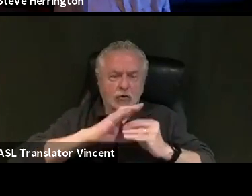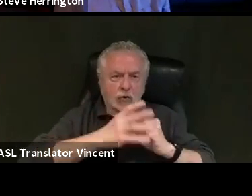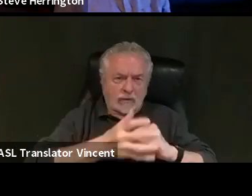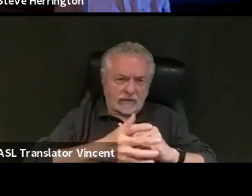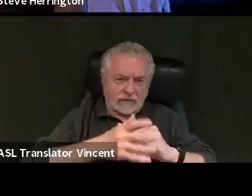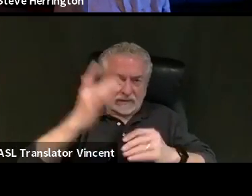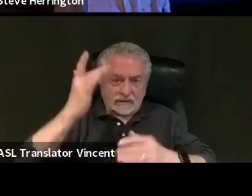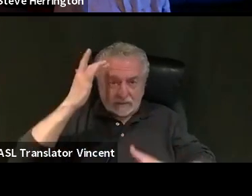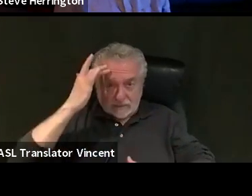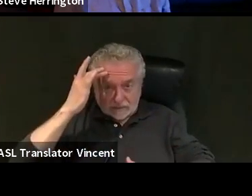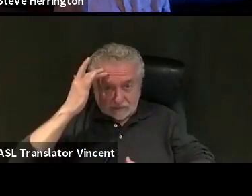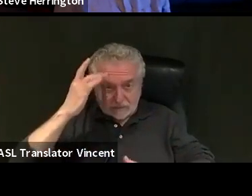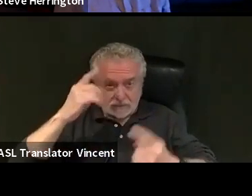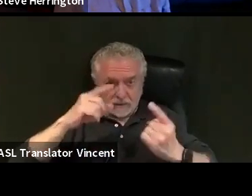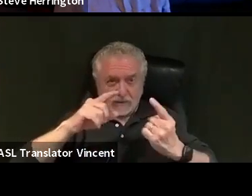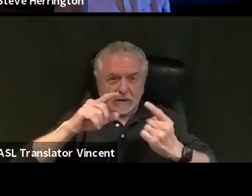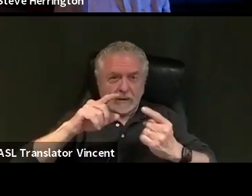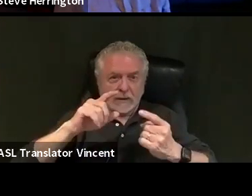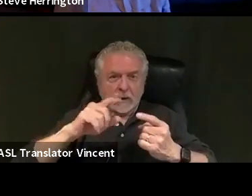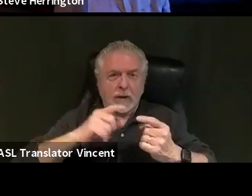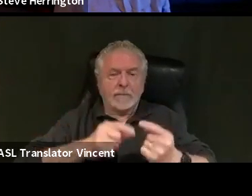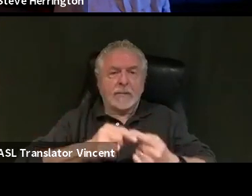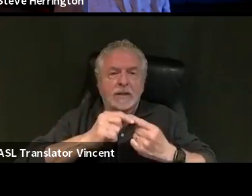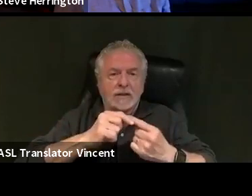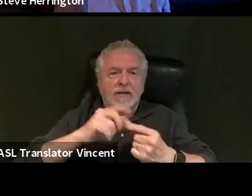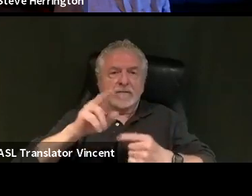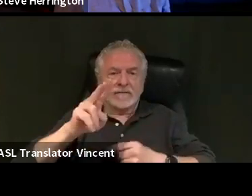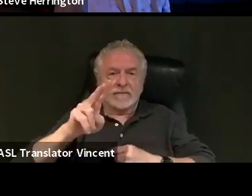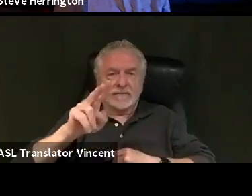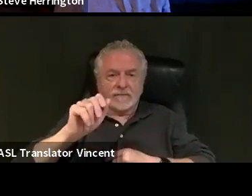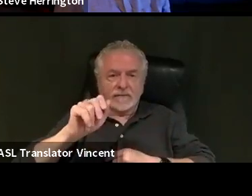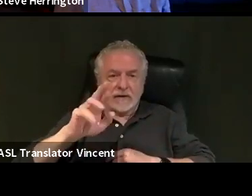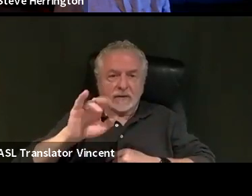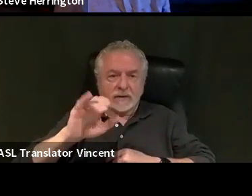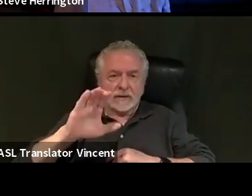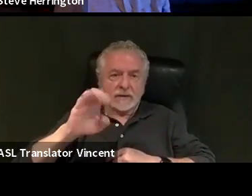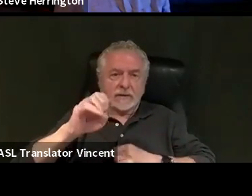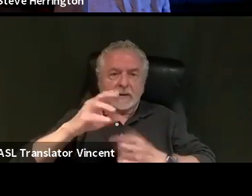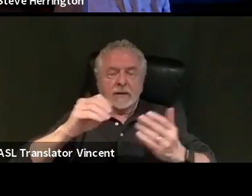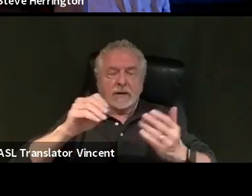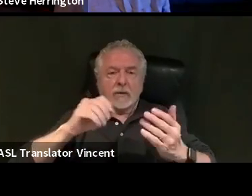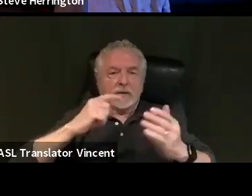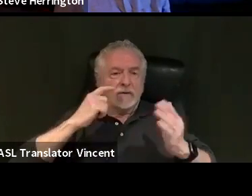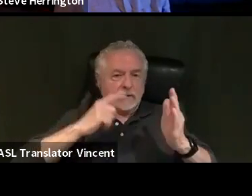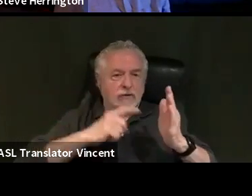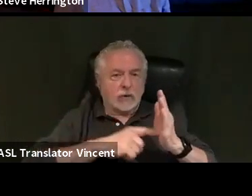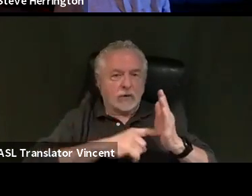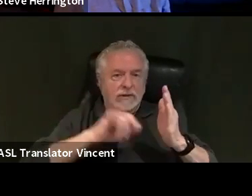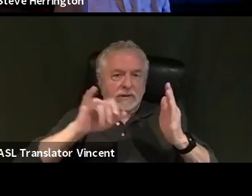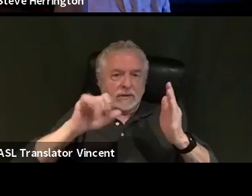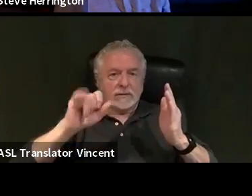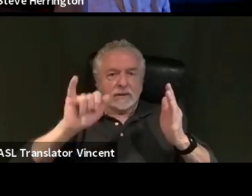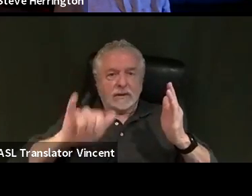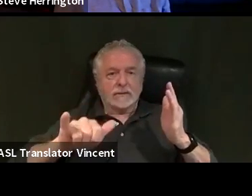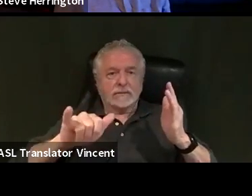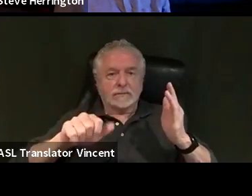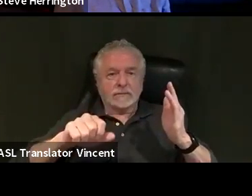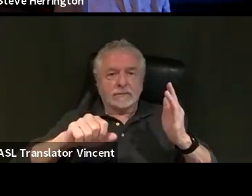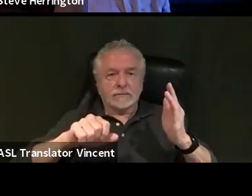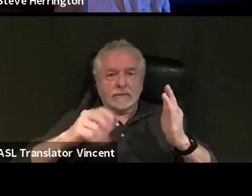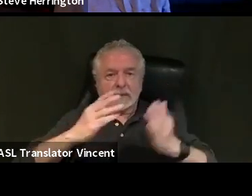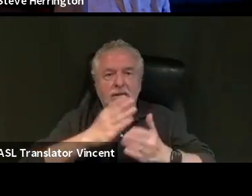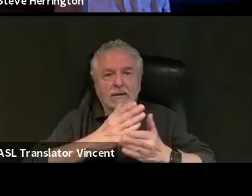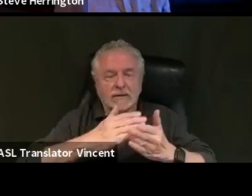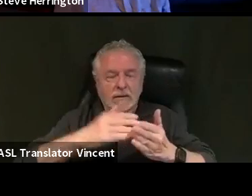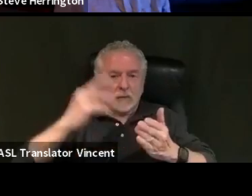coronavirus disease, it's a particular variant. And what we've noticed is that